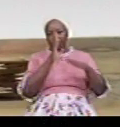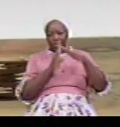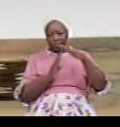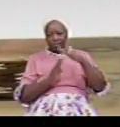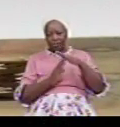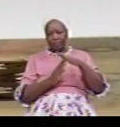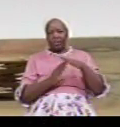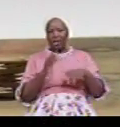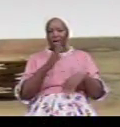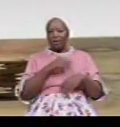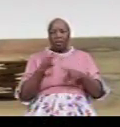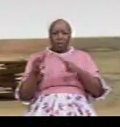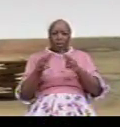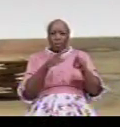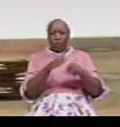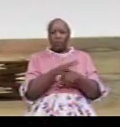vigilant,